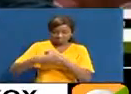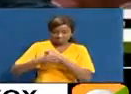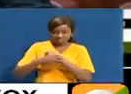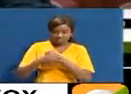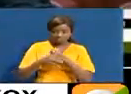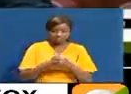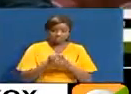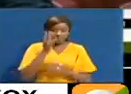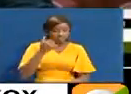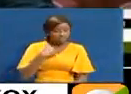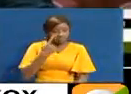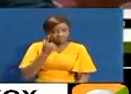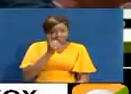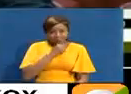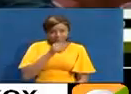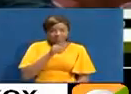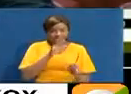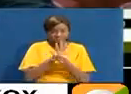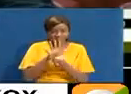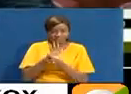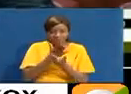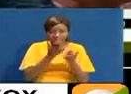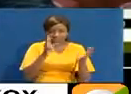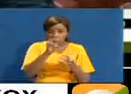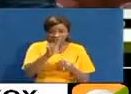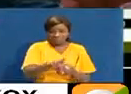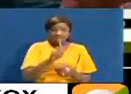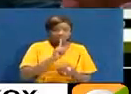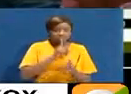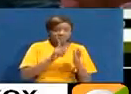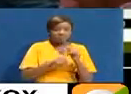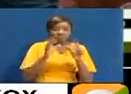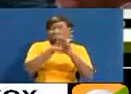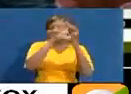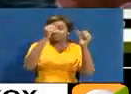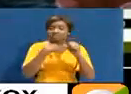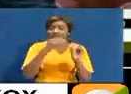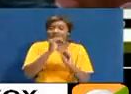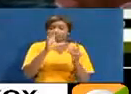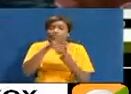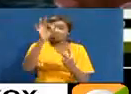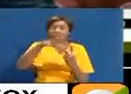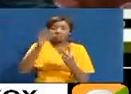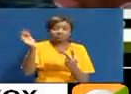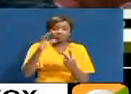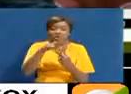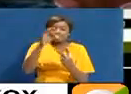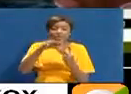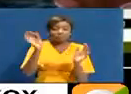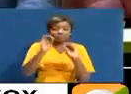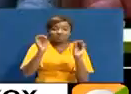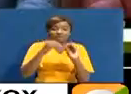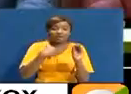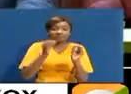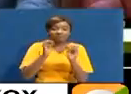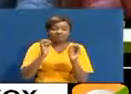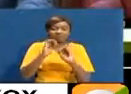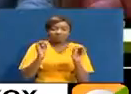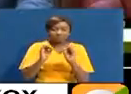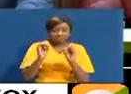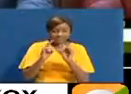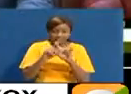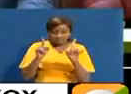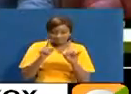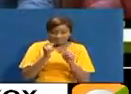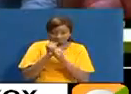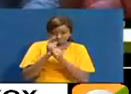now, I saw quite some contestation from members of Parliament. They were saying the president has no option but to go with what the National